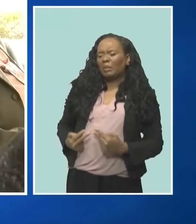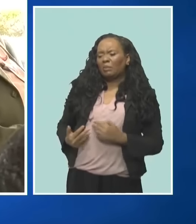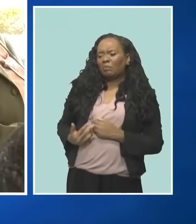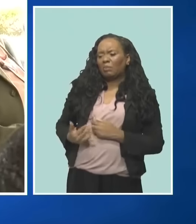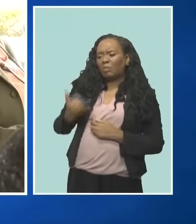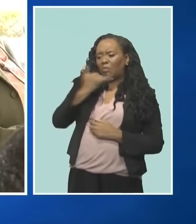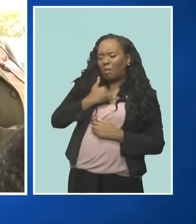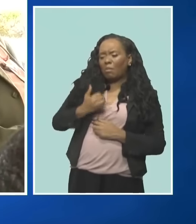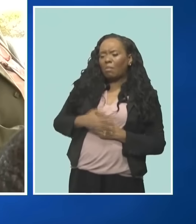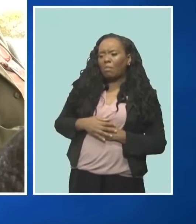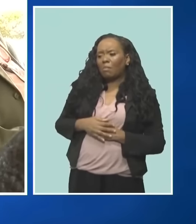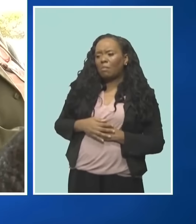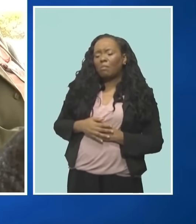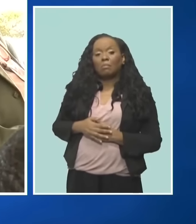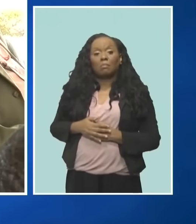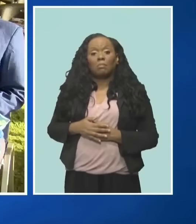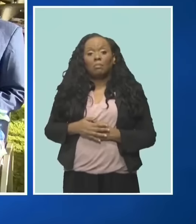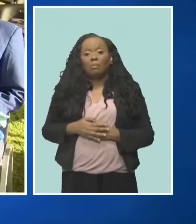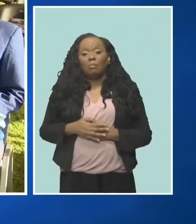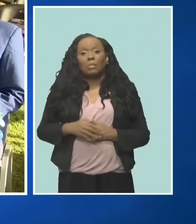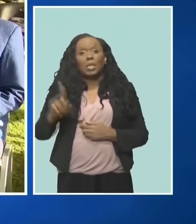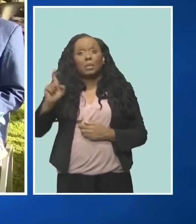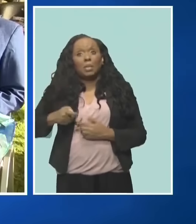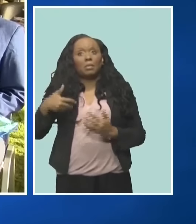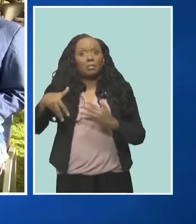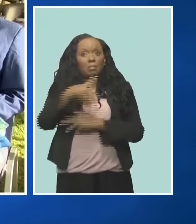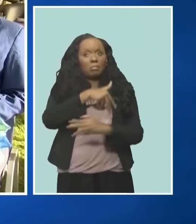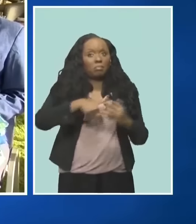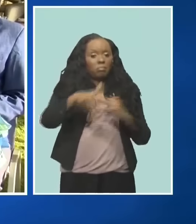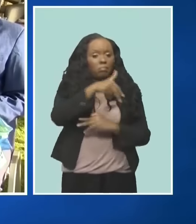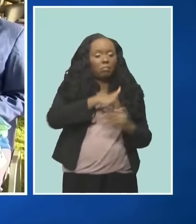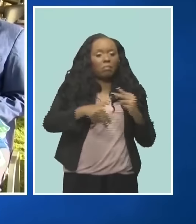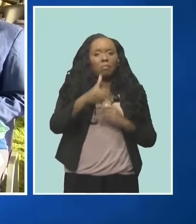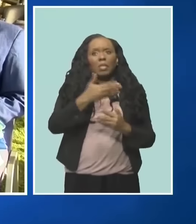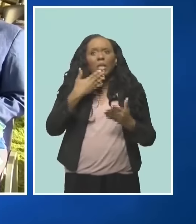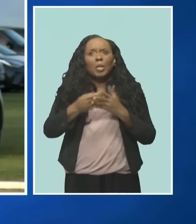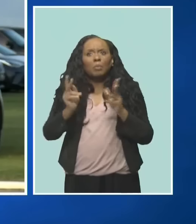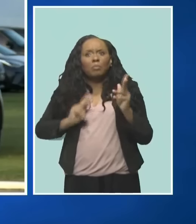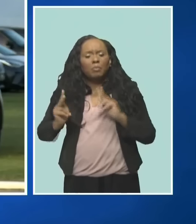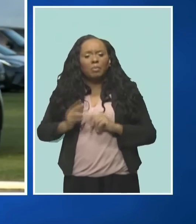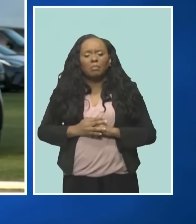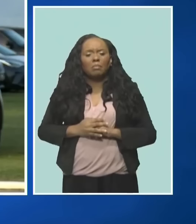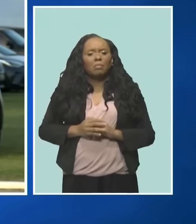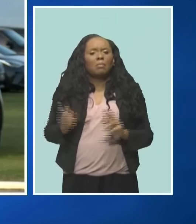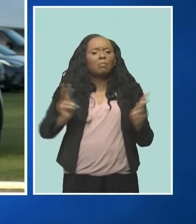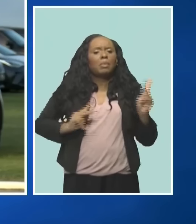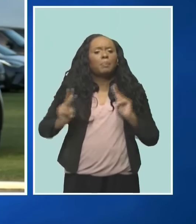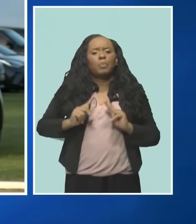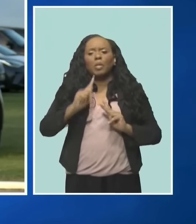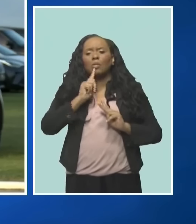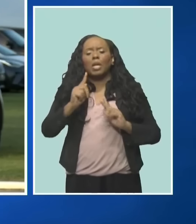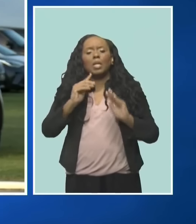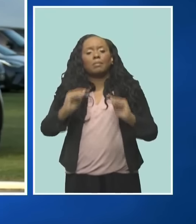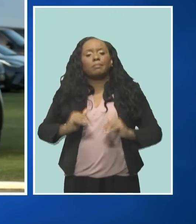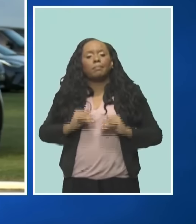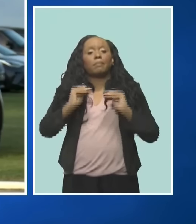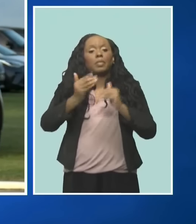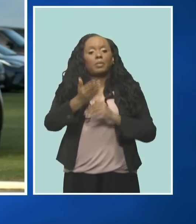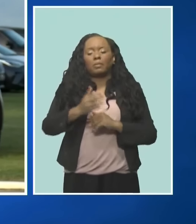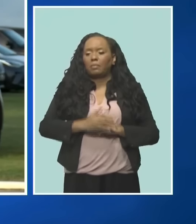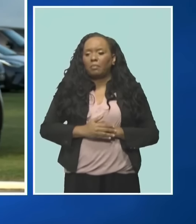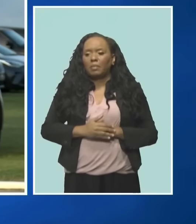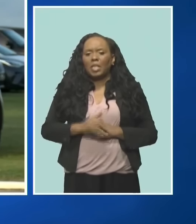keep company with those who can uplift you, not those who will